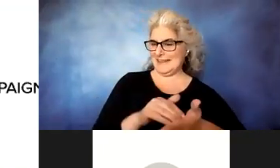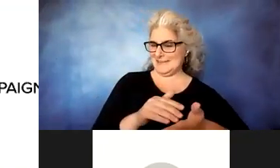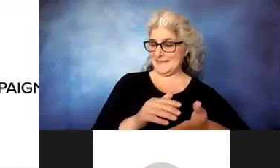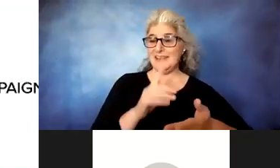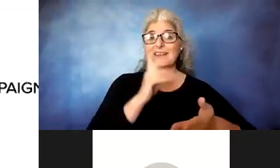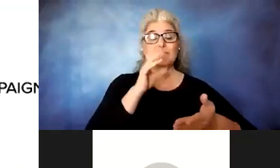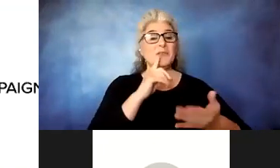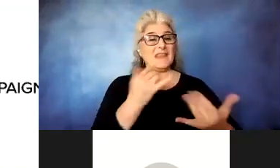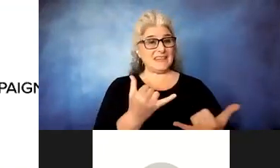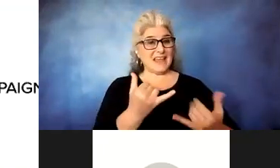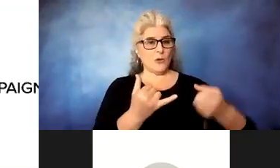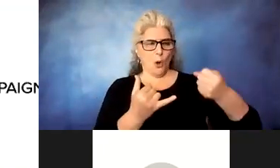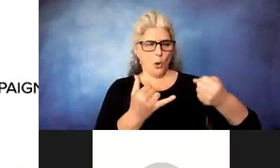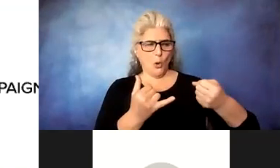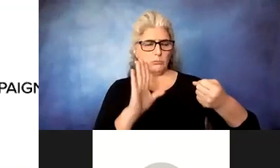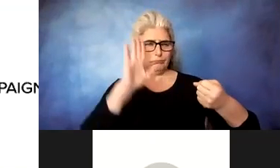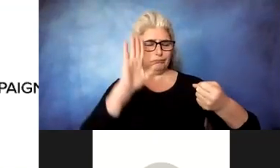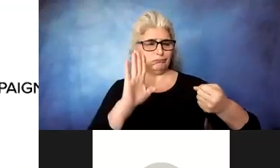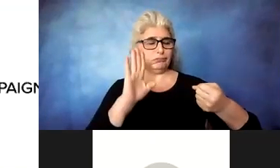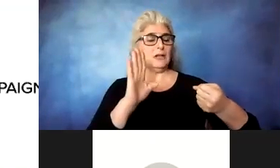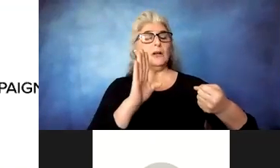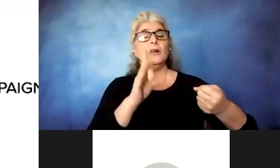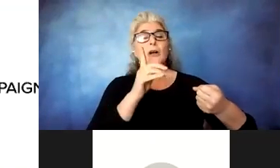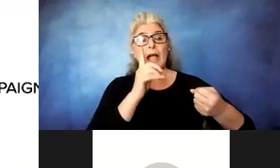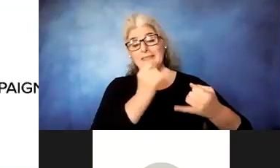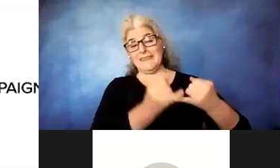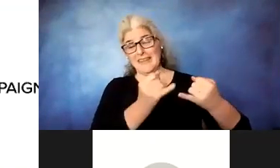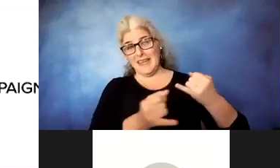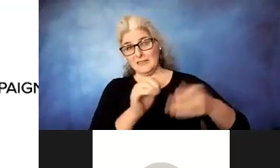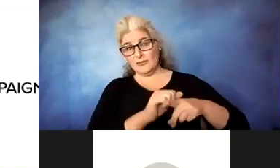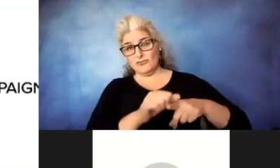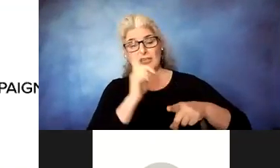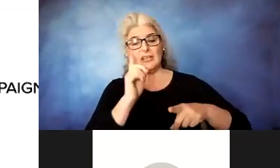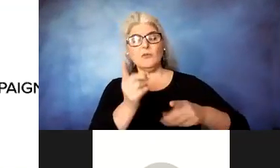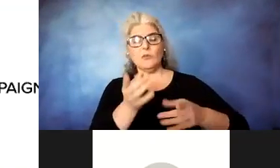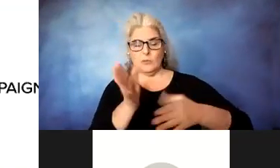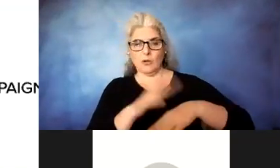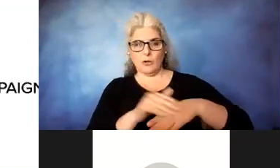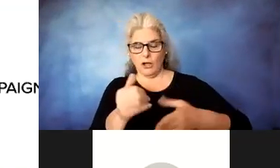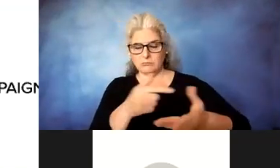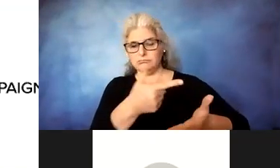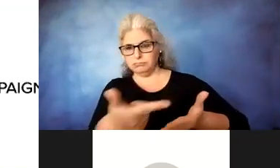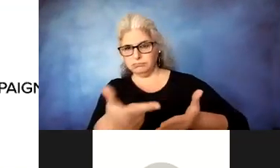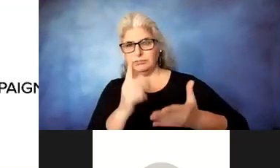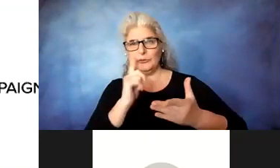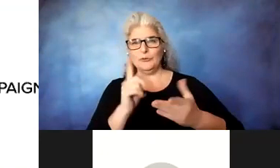of the training, we will unmute the folks who have raised their hands for them to ask a question, but feel free throughout the training, as soon as you come up with a question you want to ask, to raise